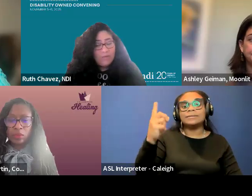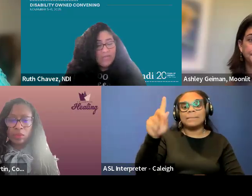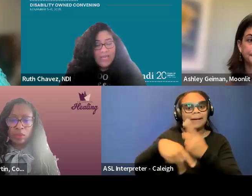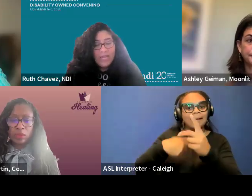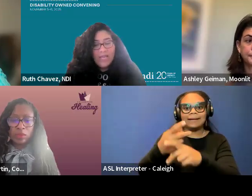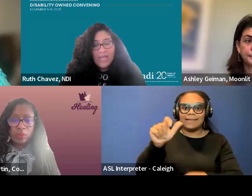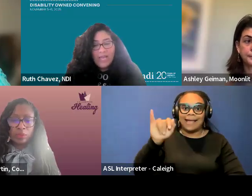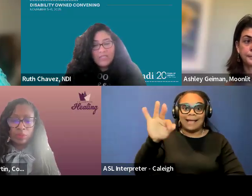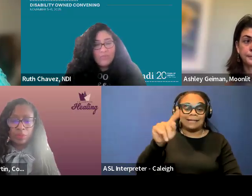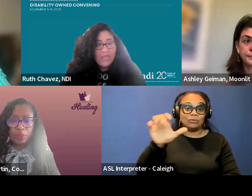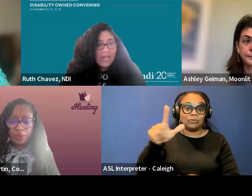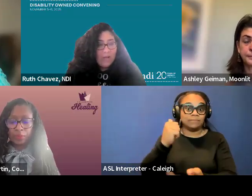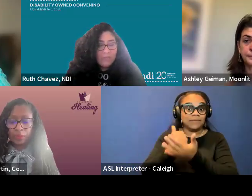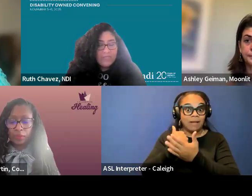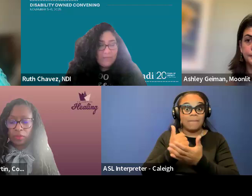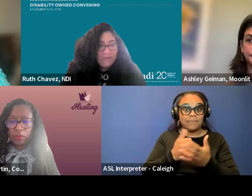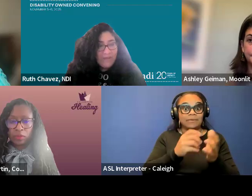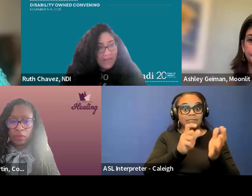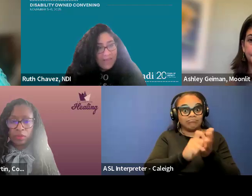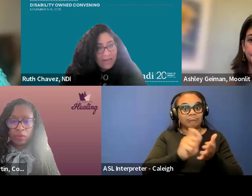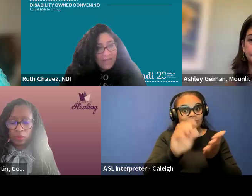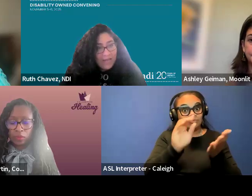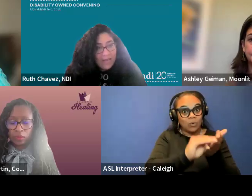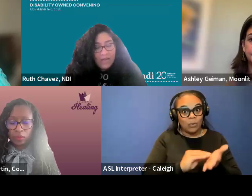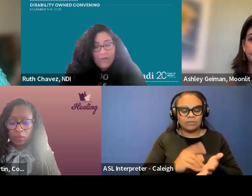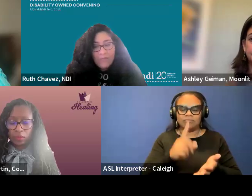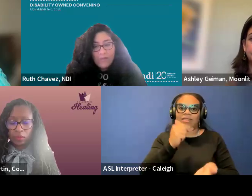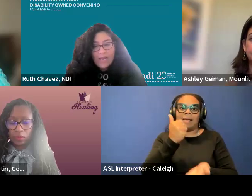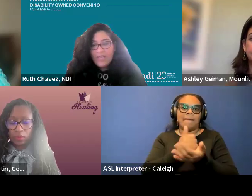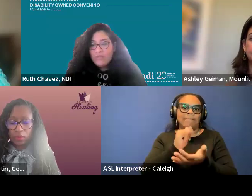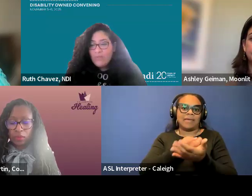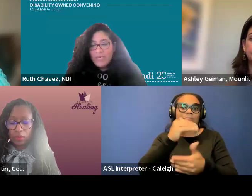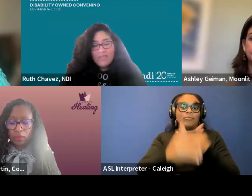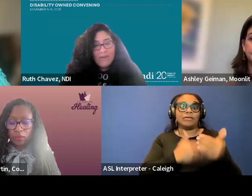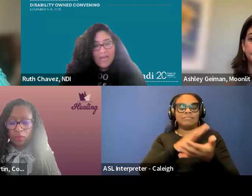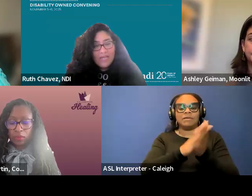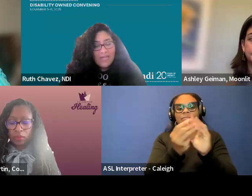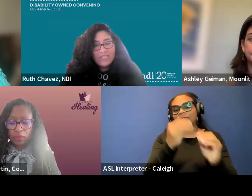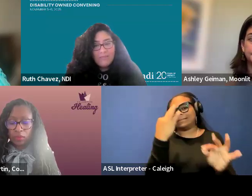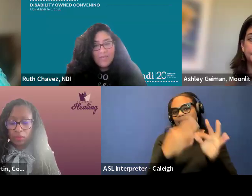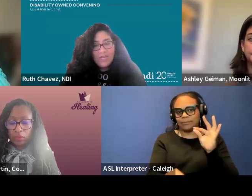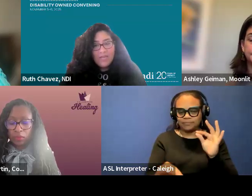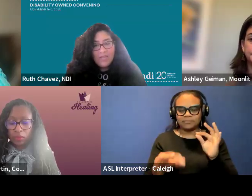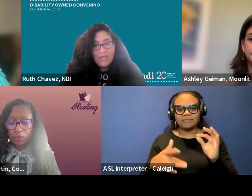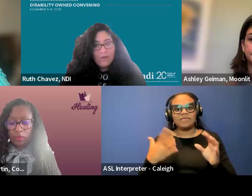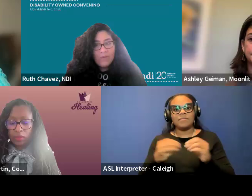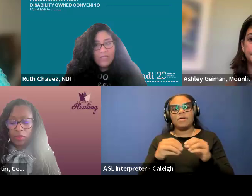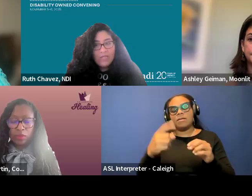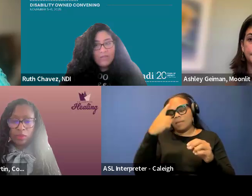help with note taking has really helped simplify that. And it gives you a peace of mind in case